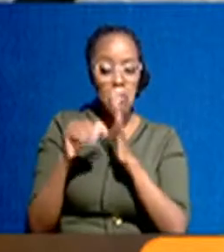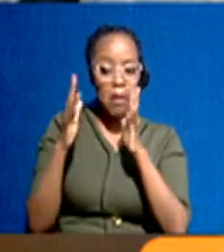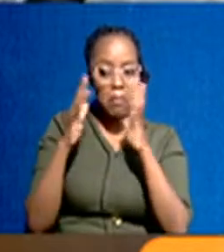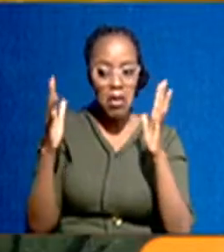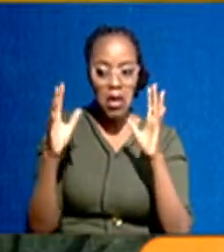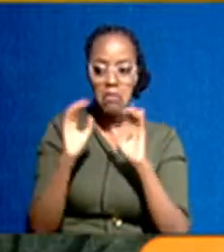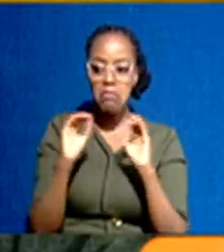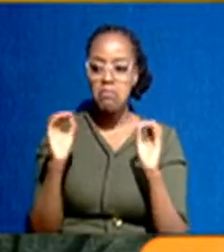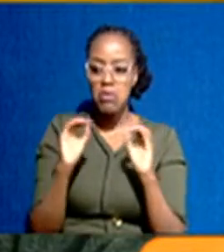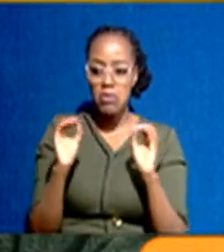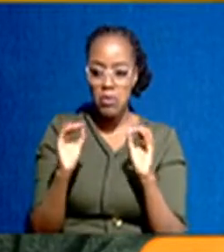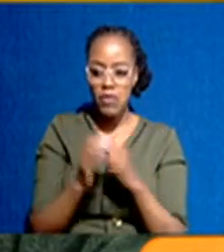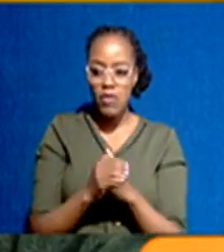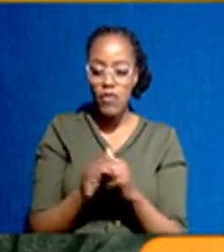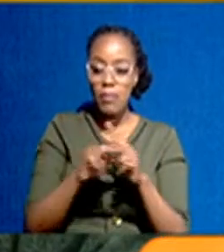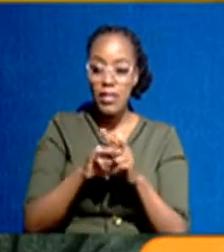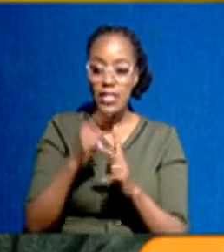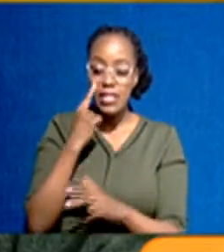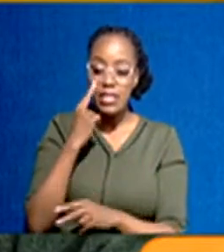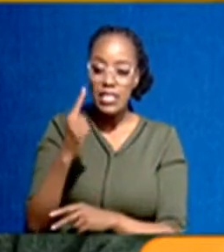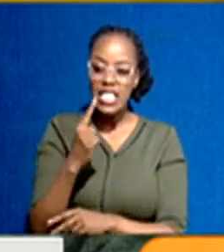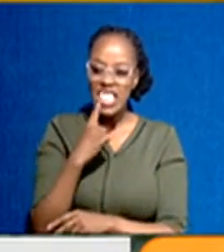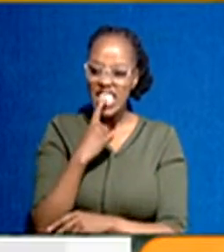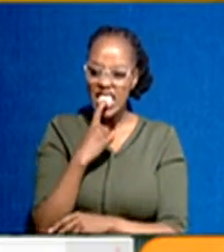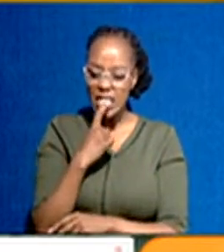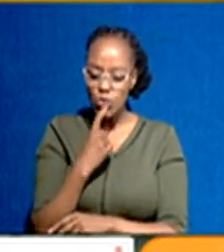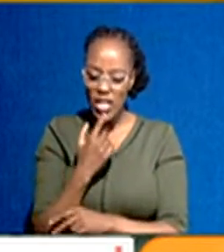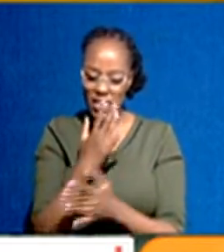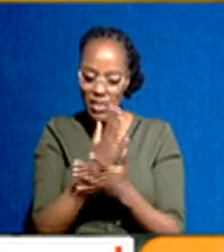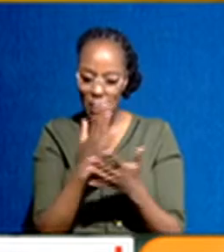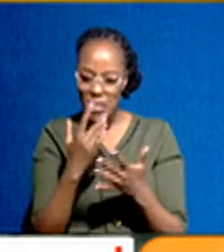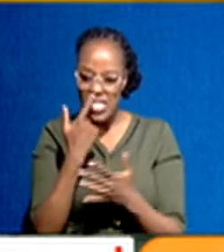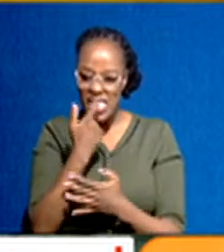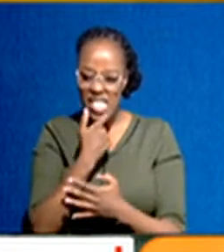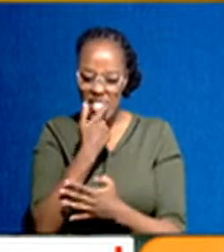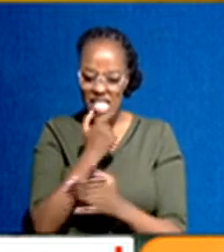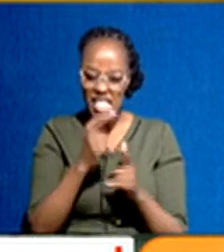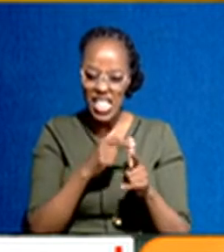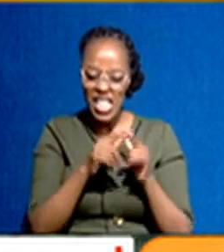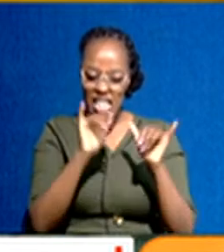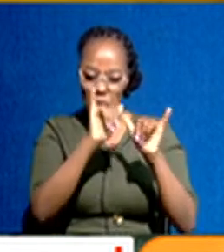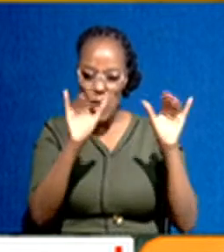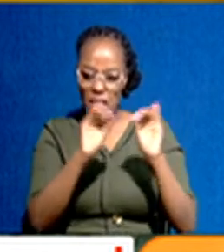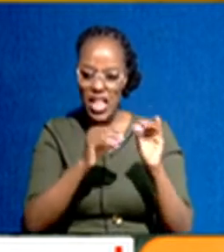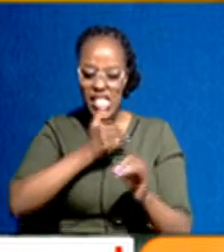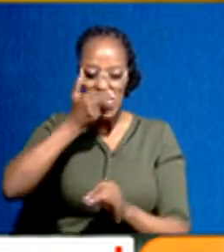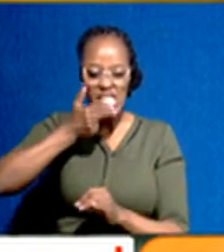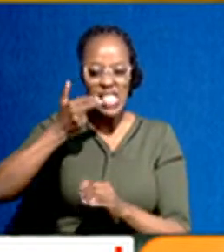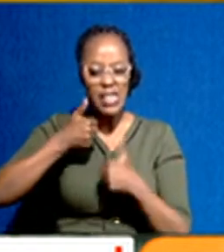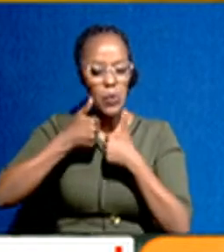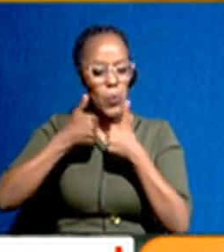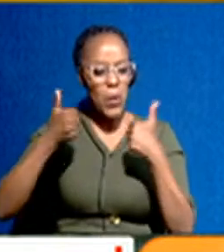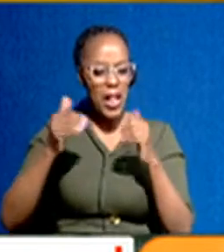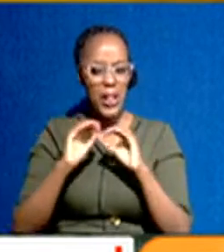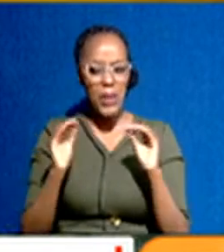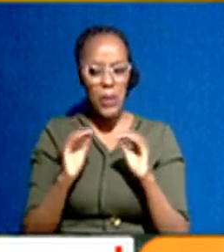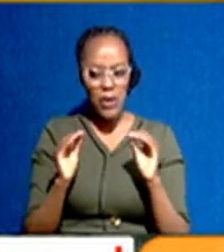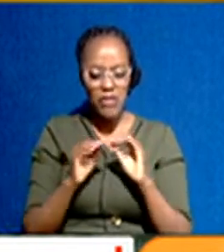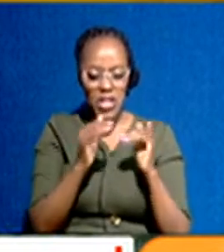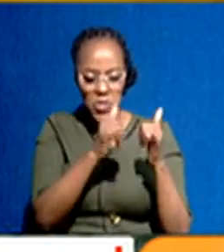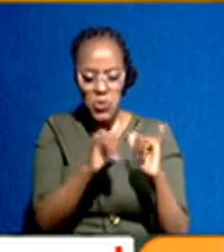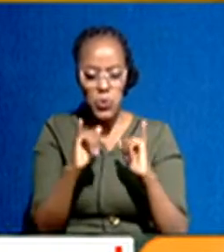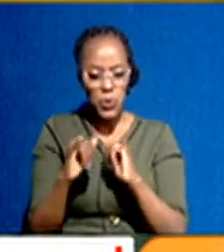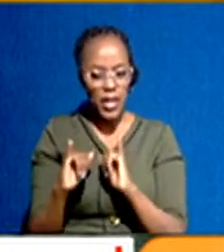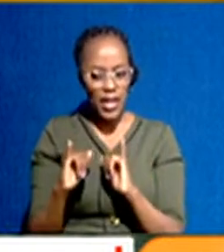culprit. Started seeing white streaks on their teeth, like it's not being brushed properly. You'll try